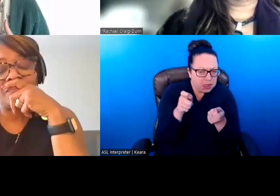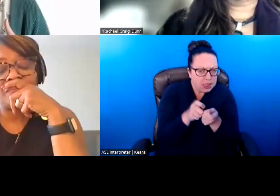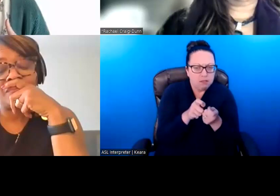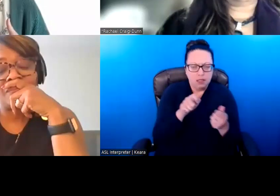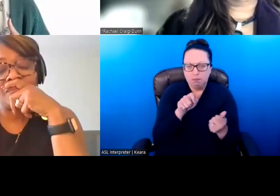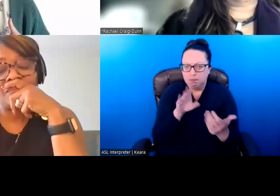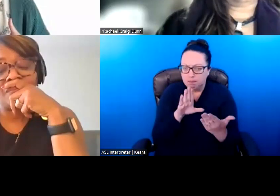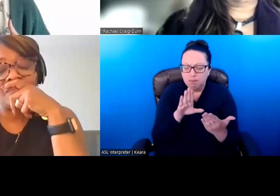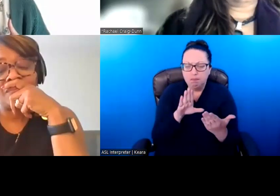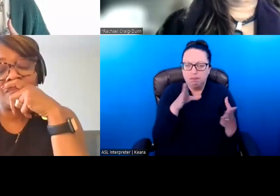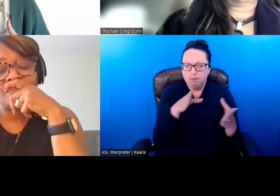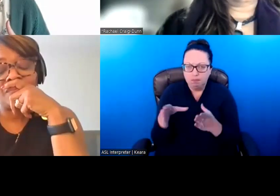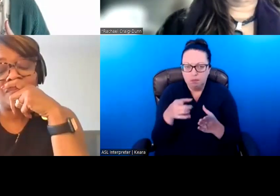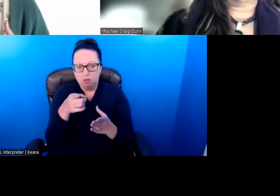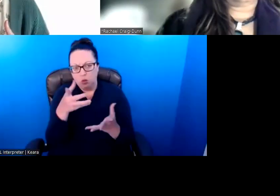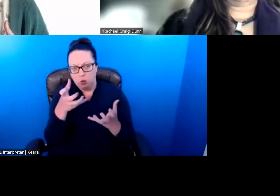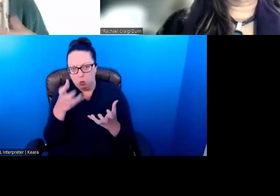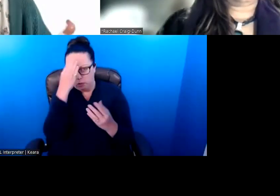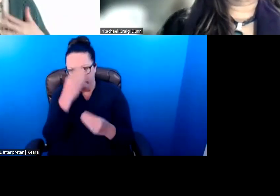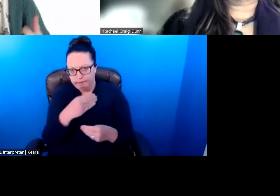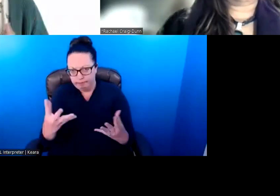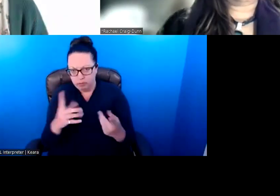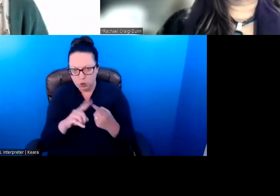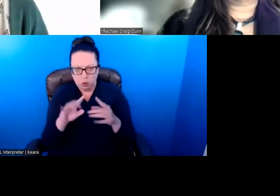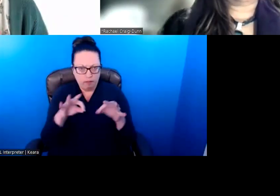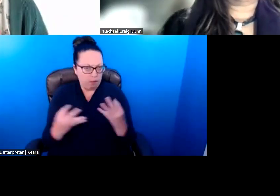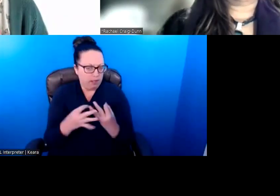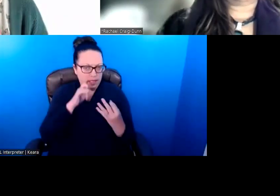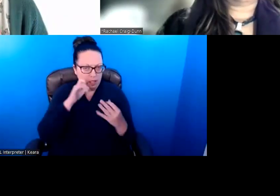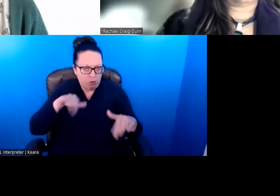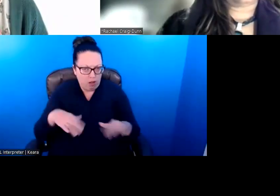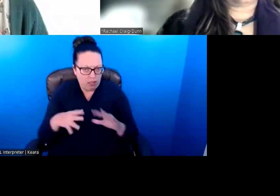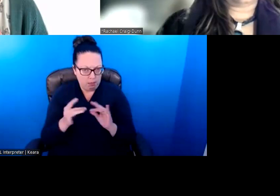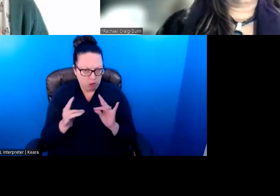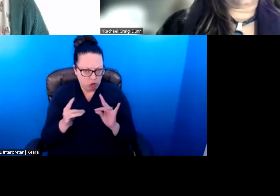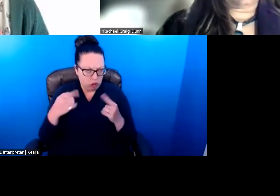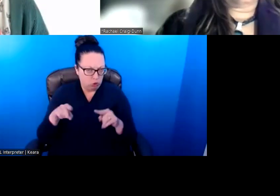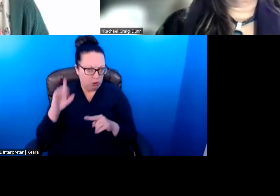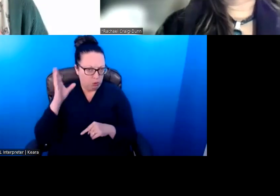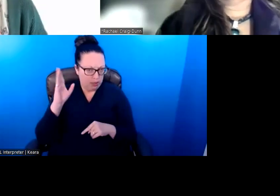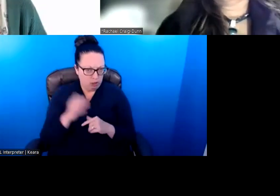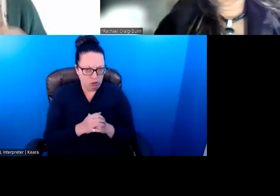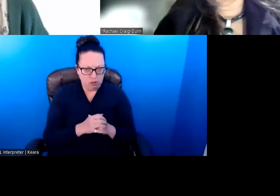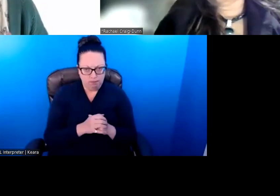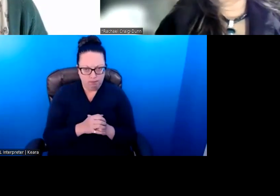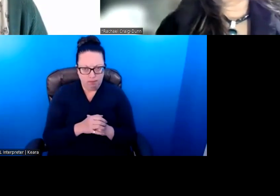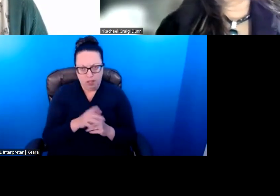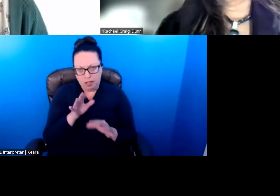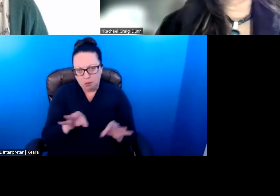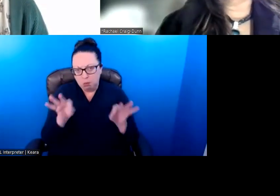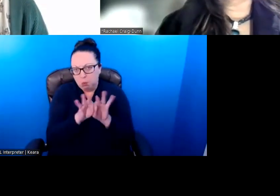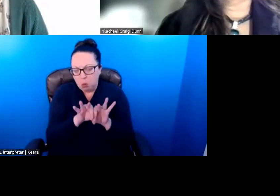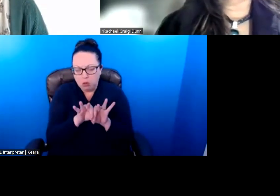strategies that you want to share with families that you didn't already share during your presentations that are really important